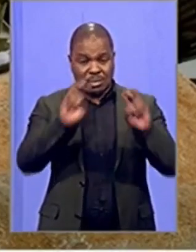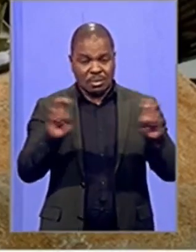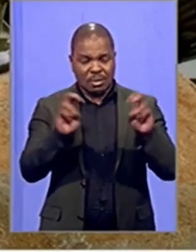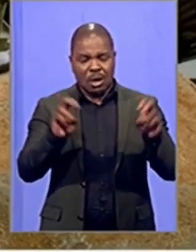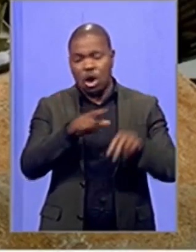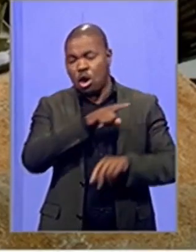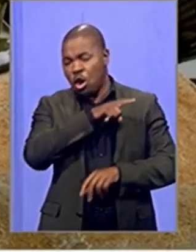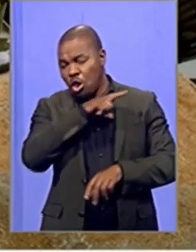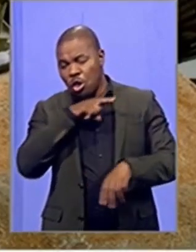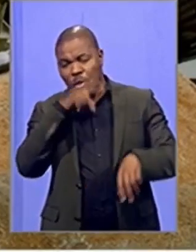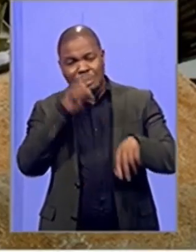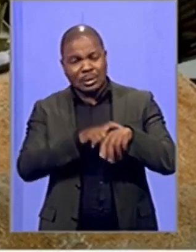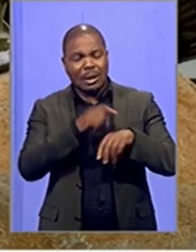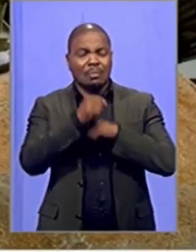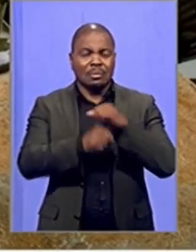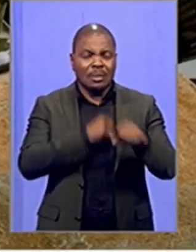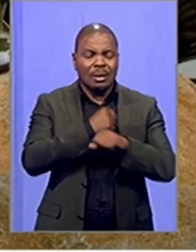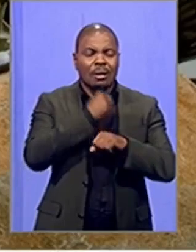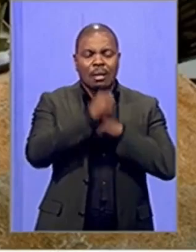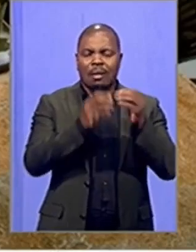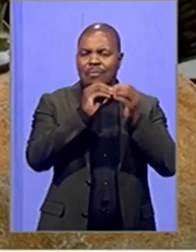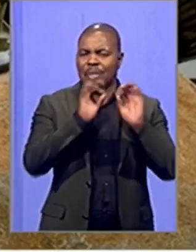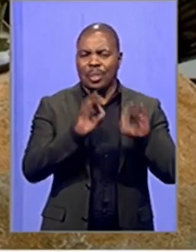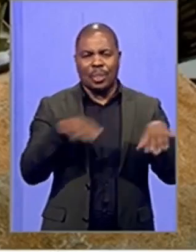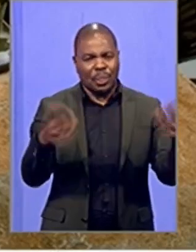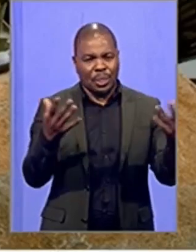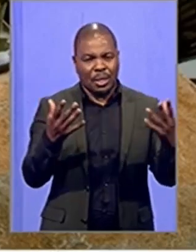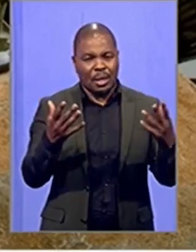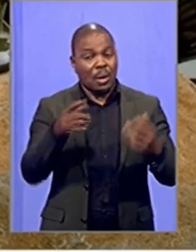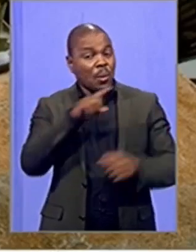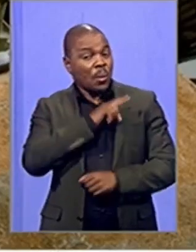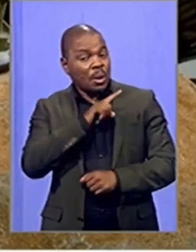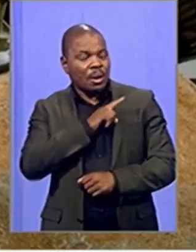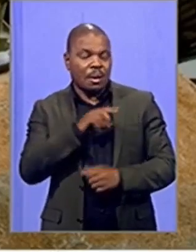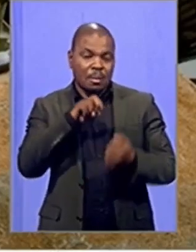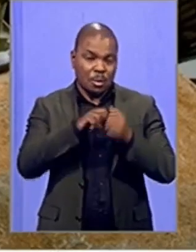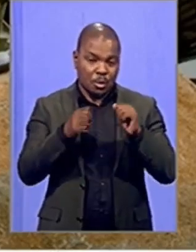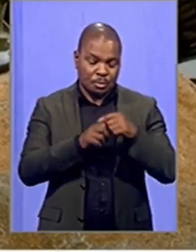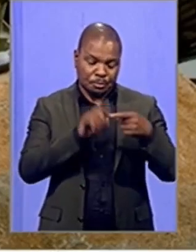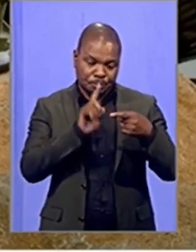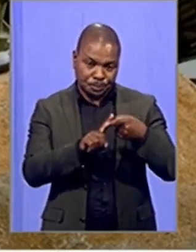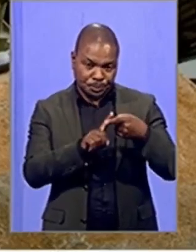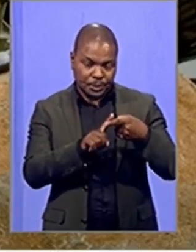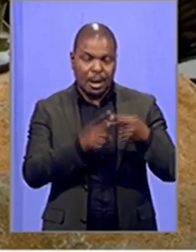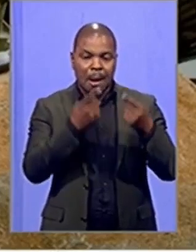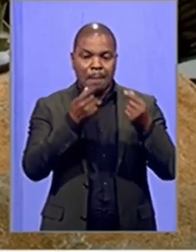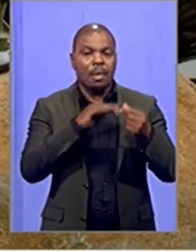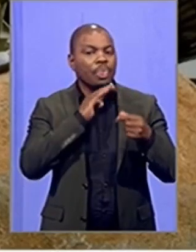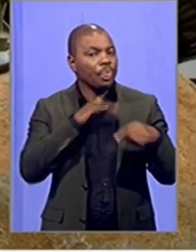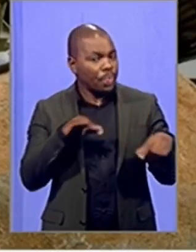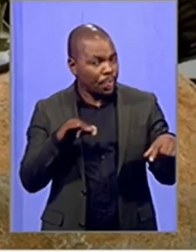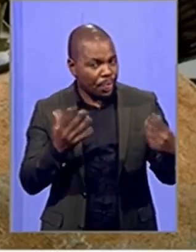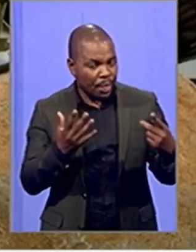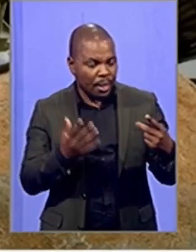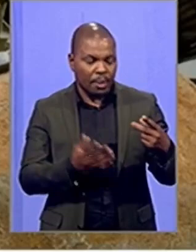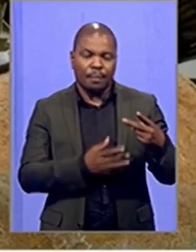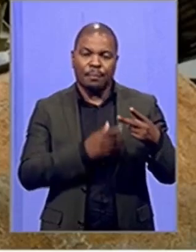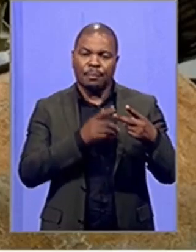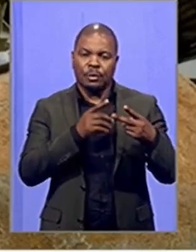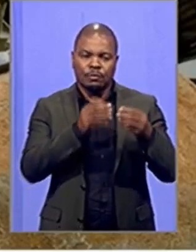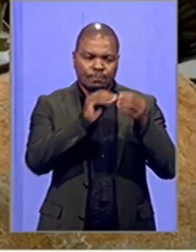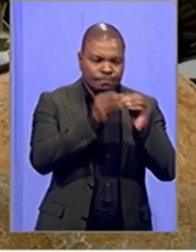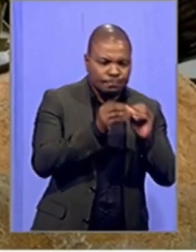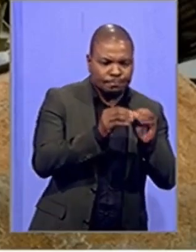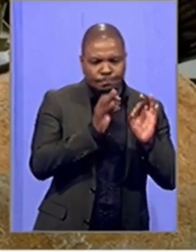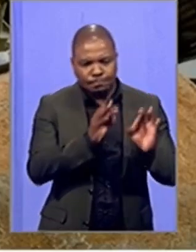period over years. Partly as a result of not having adequate funding to do